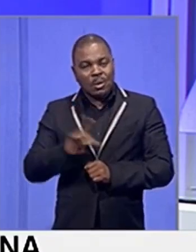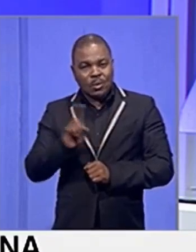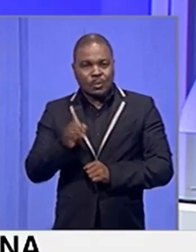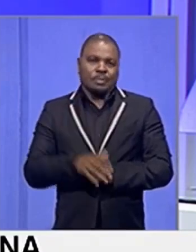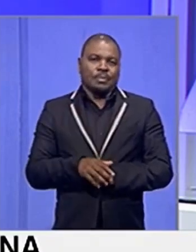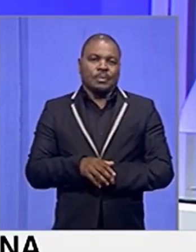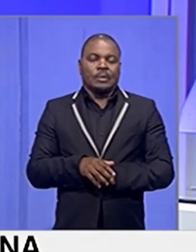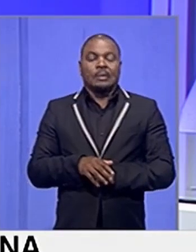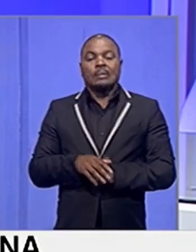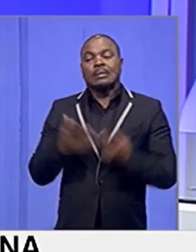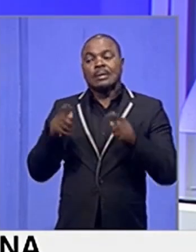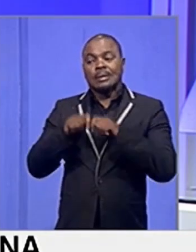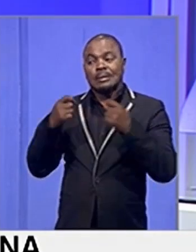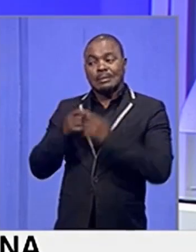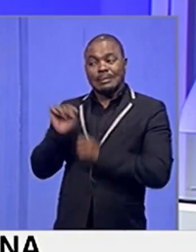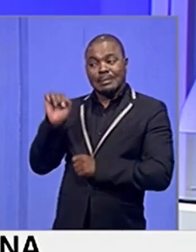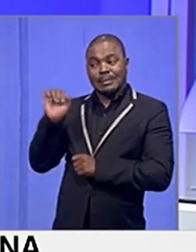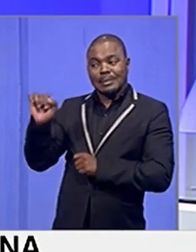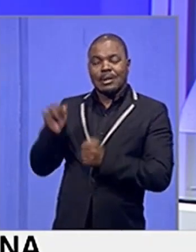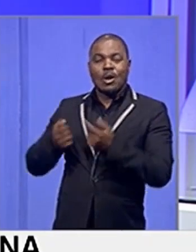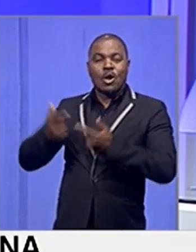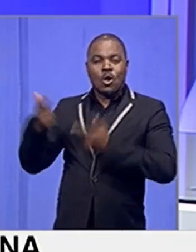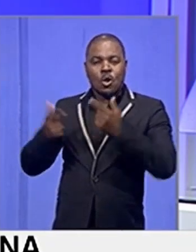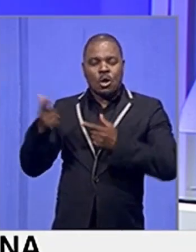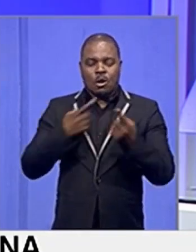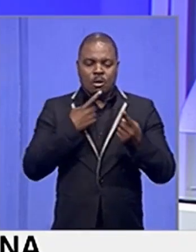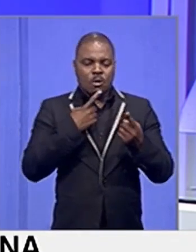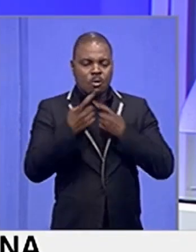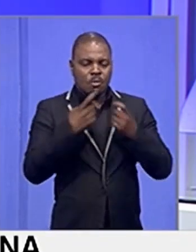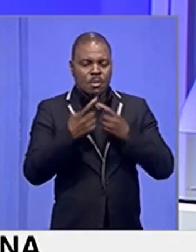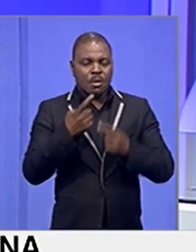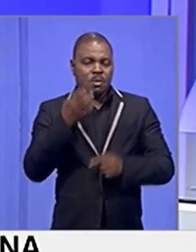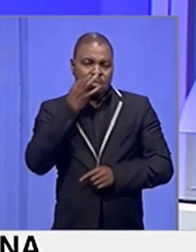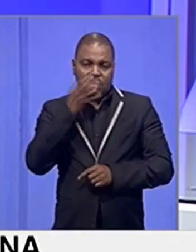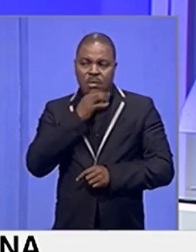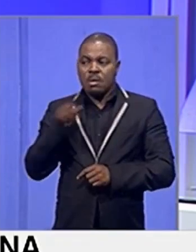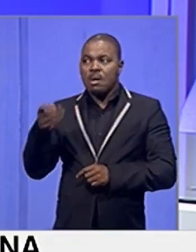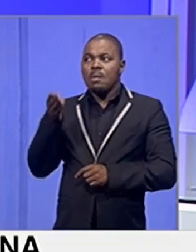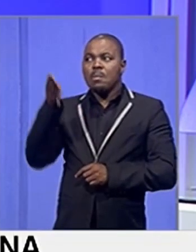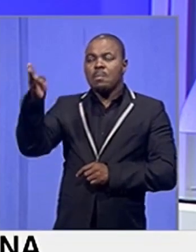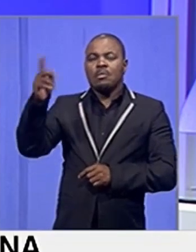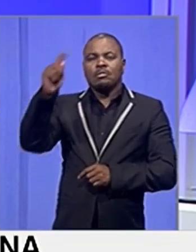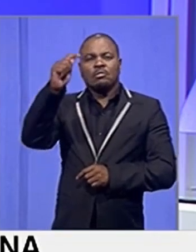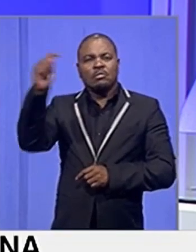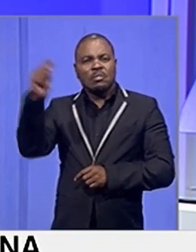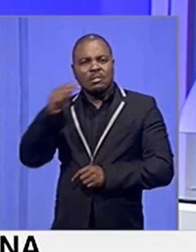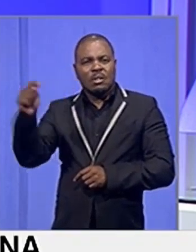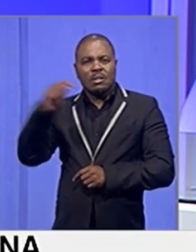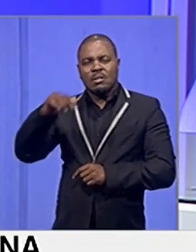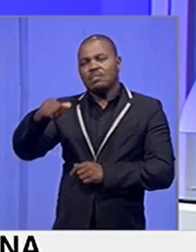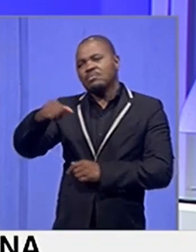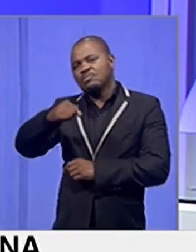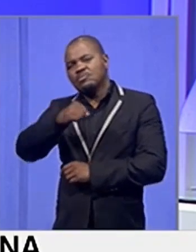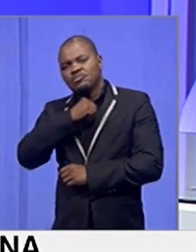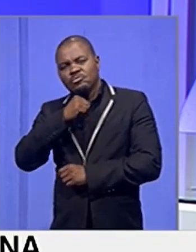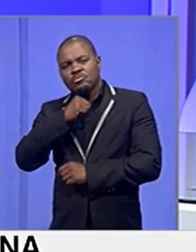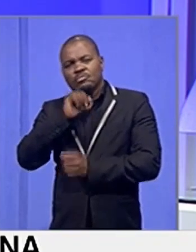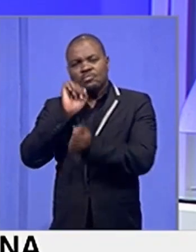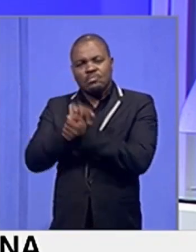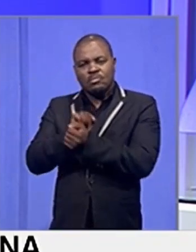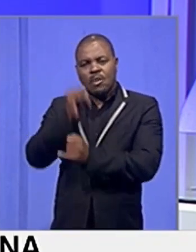letetswego gore setlhopha sa gago sa baemedi ba molao se tla bolela gore o ile a thupšwa le go golegwa ka mokgwa o sego molaong